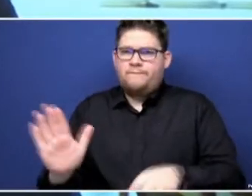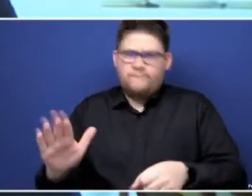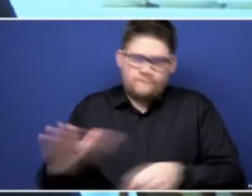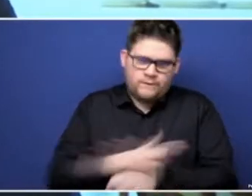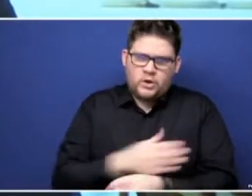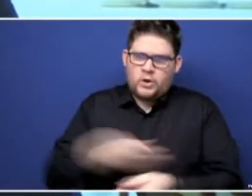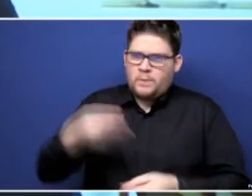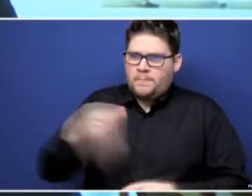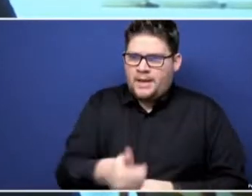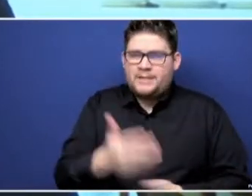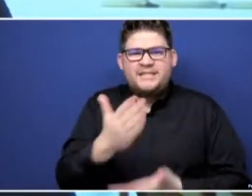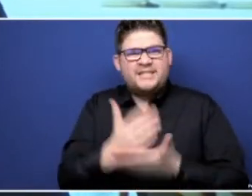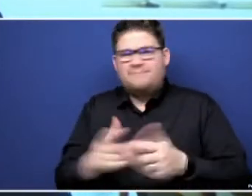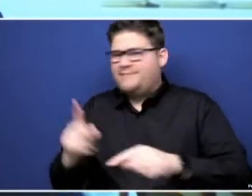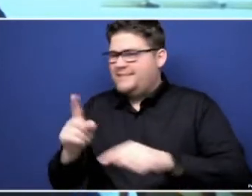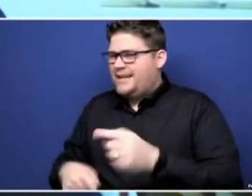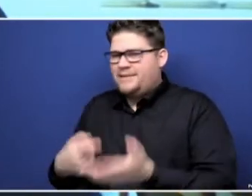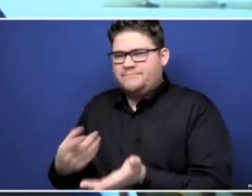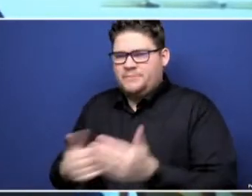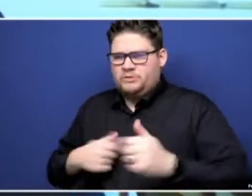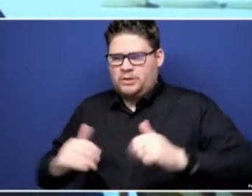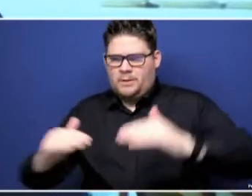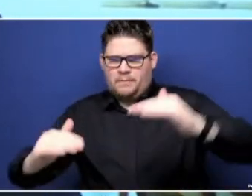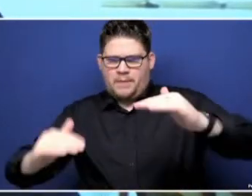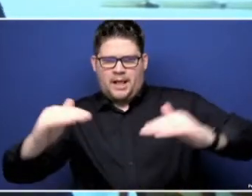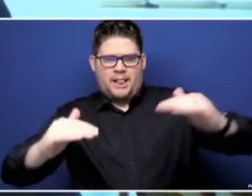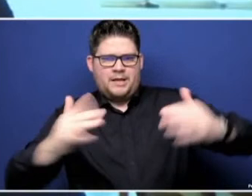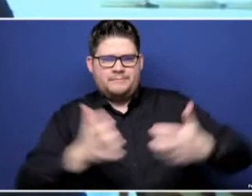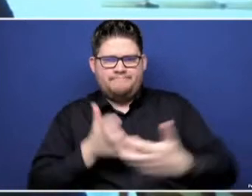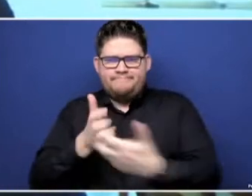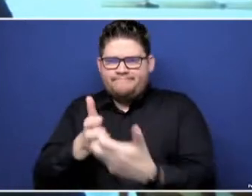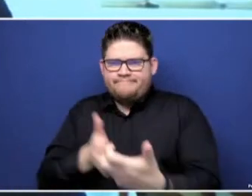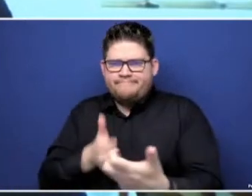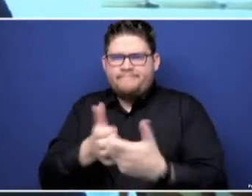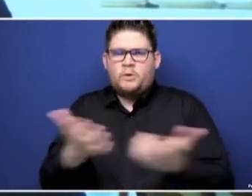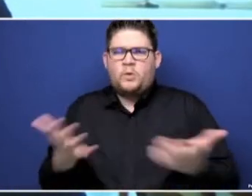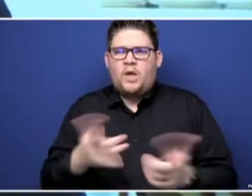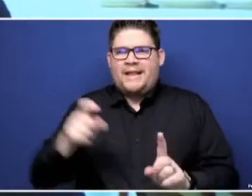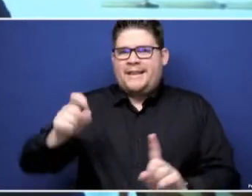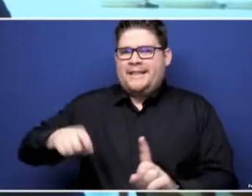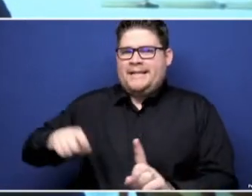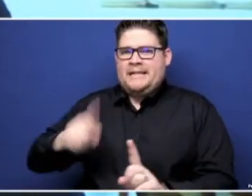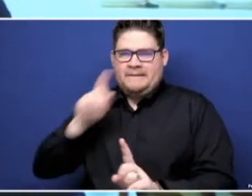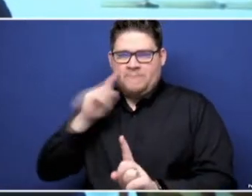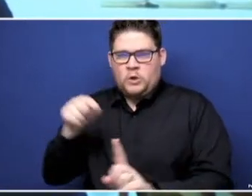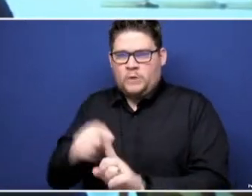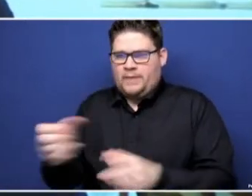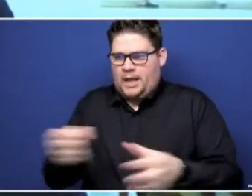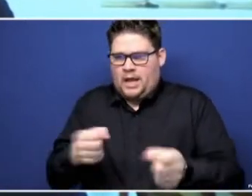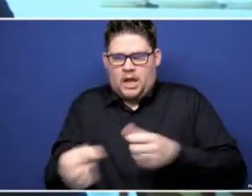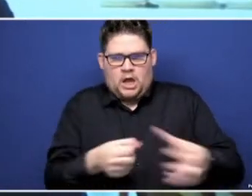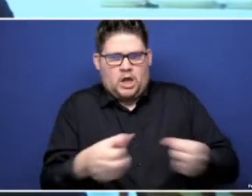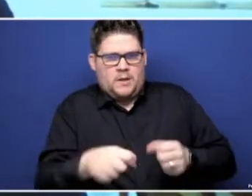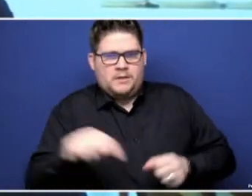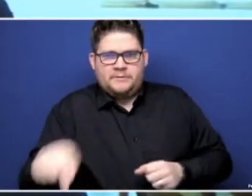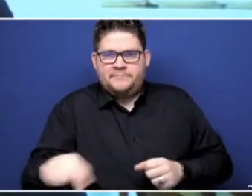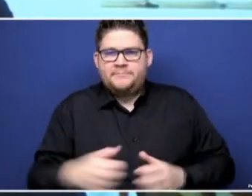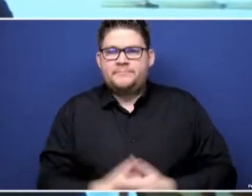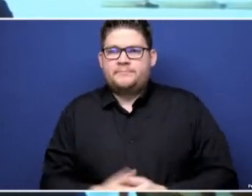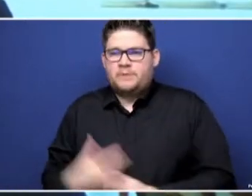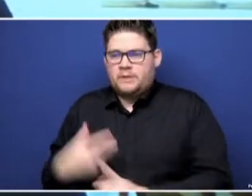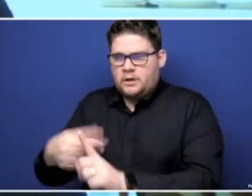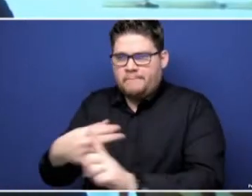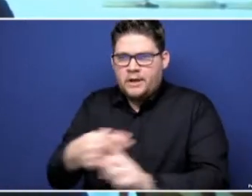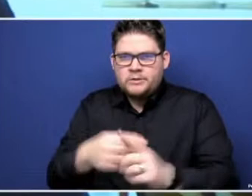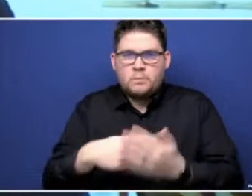extremely vulnerable. So that combined with the 75 to 79 age group is